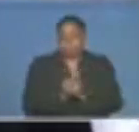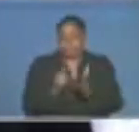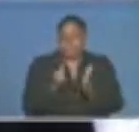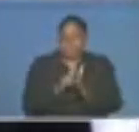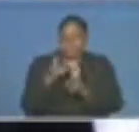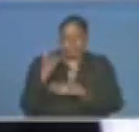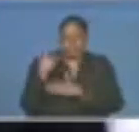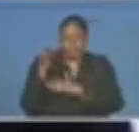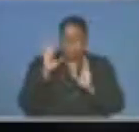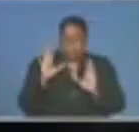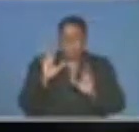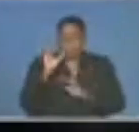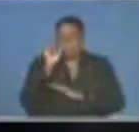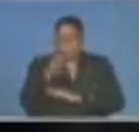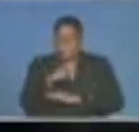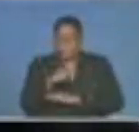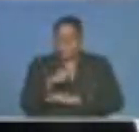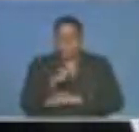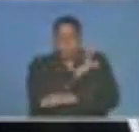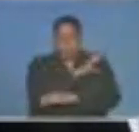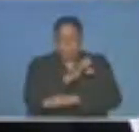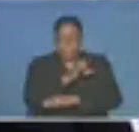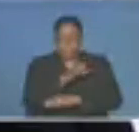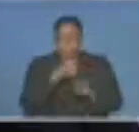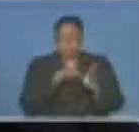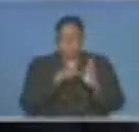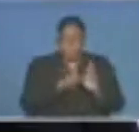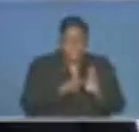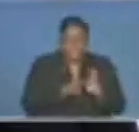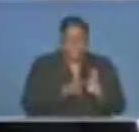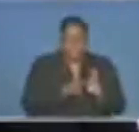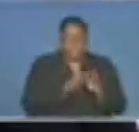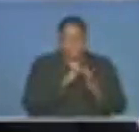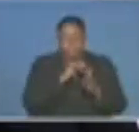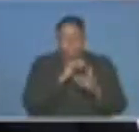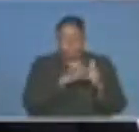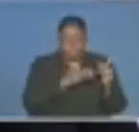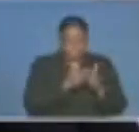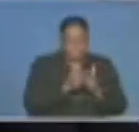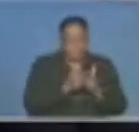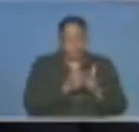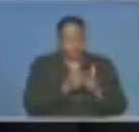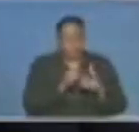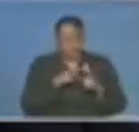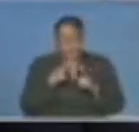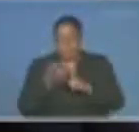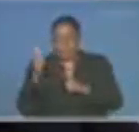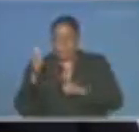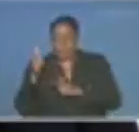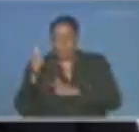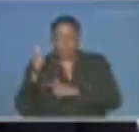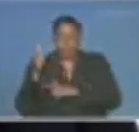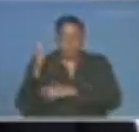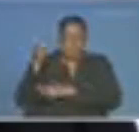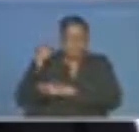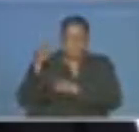that you would have facilities that have been even clinics, that you start under one administration and then another one comes in, and because they have a new